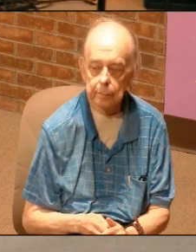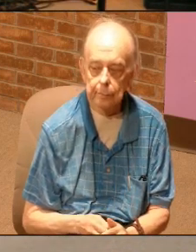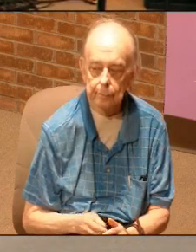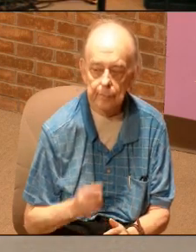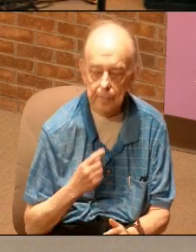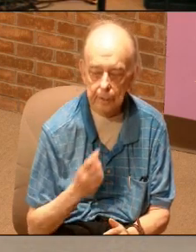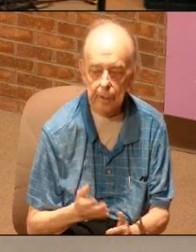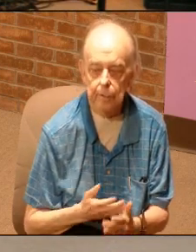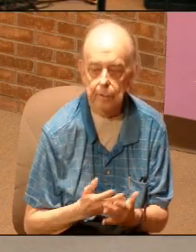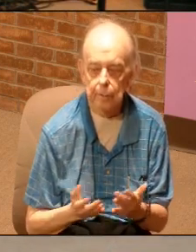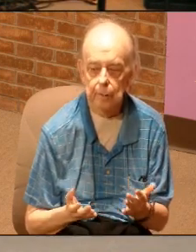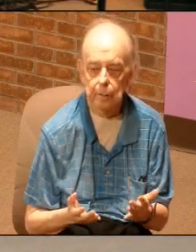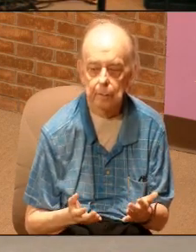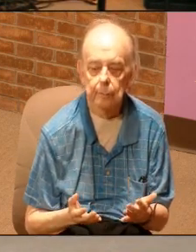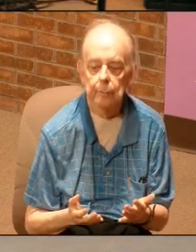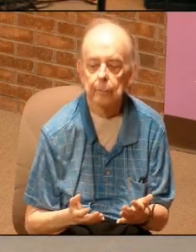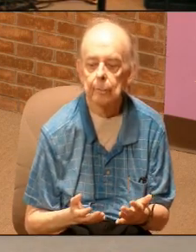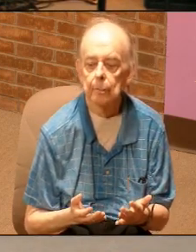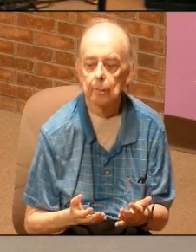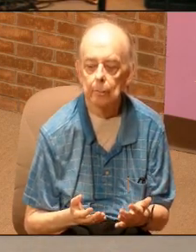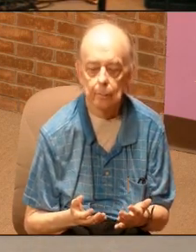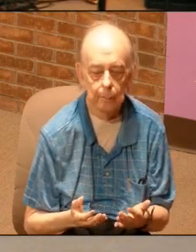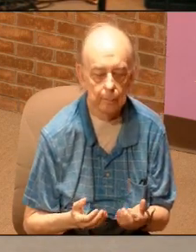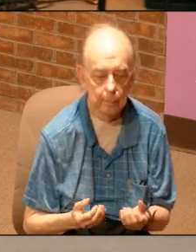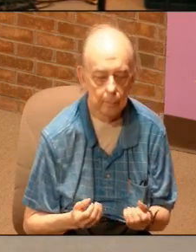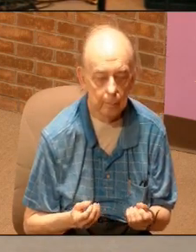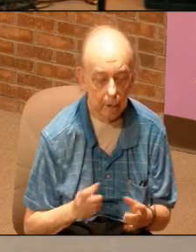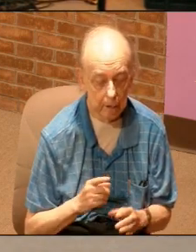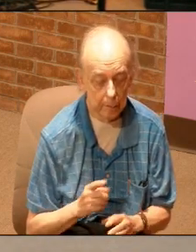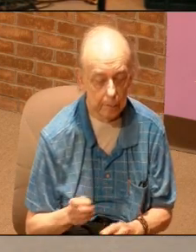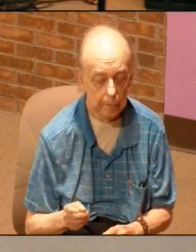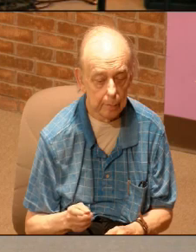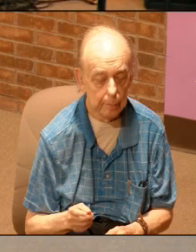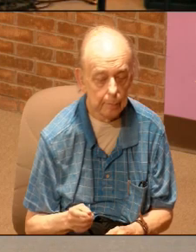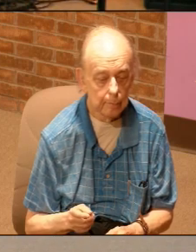And let me say this to you. A lot of you